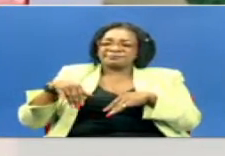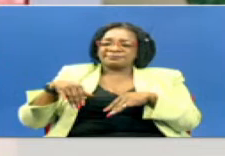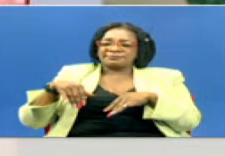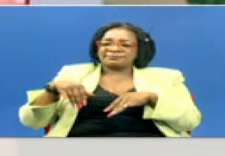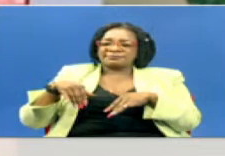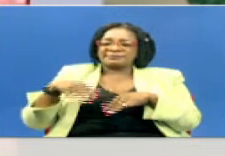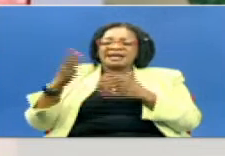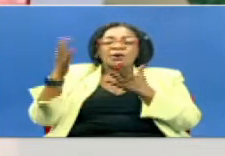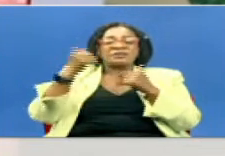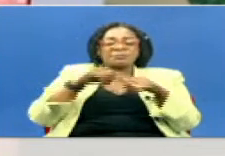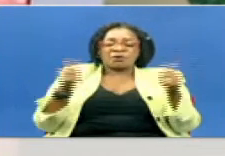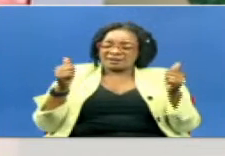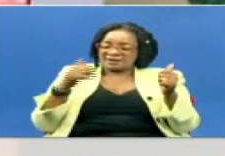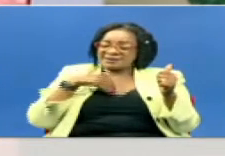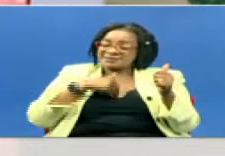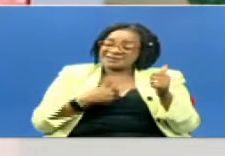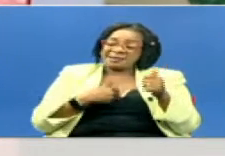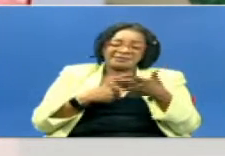wish him well in retirement.